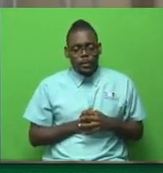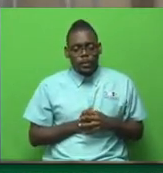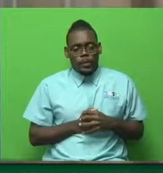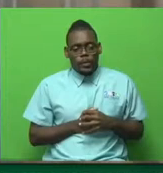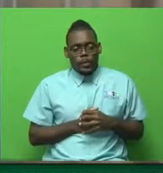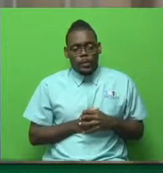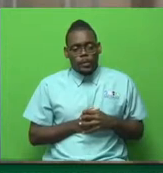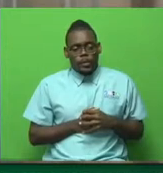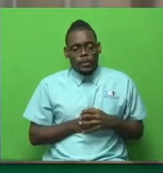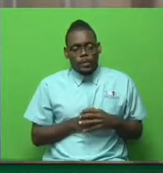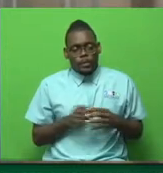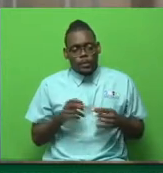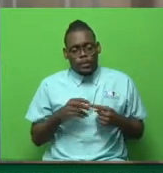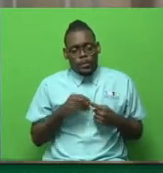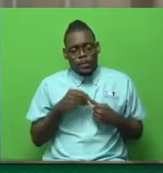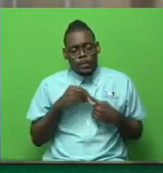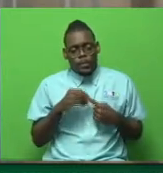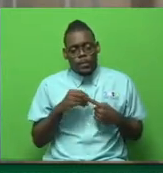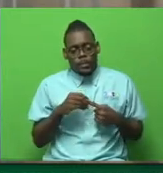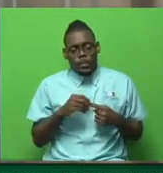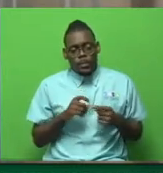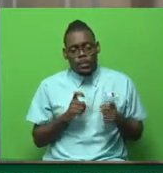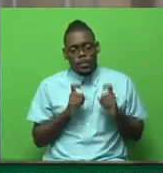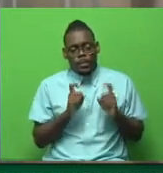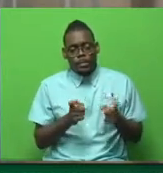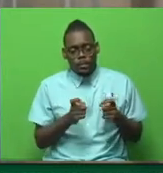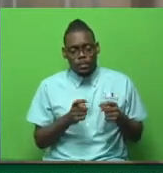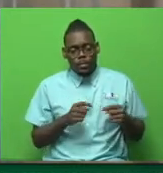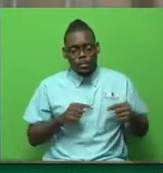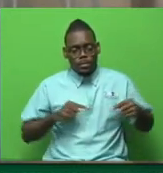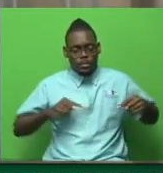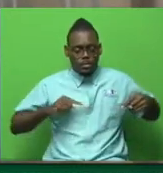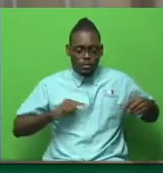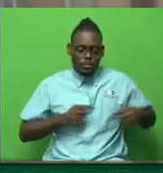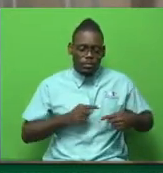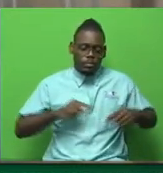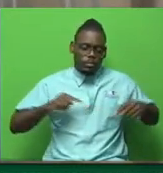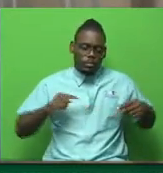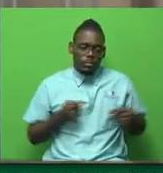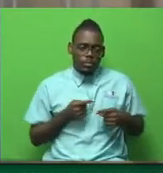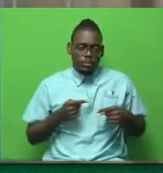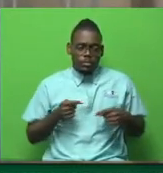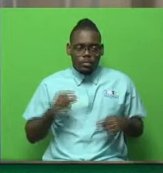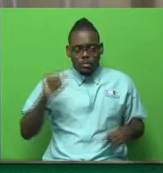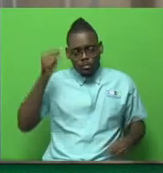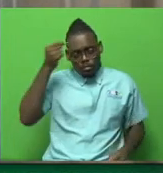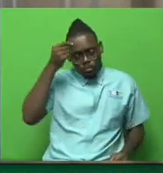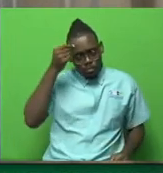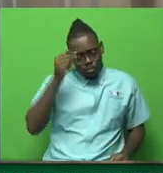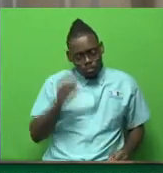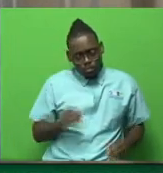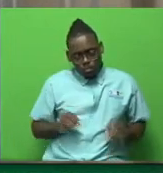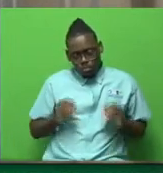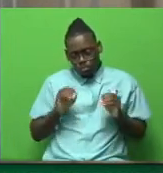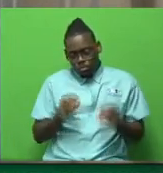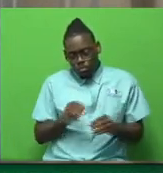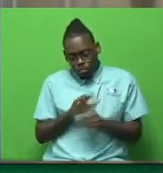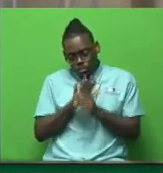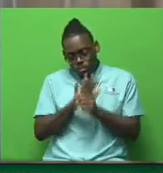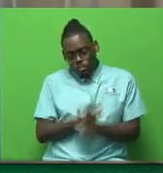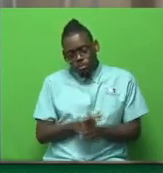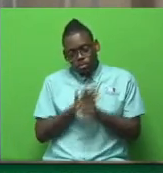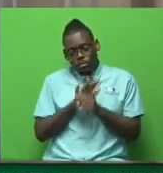especially giving the hardships that this government is also going to invest upon them through property tax to increase energy prices